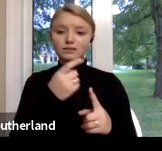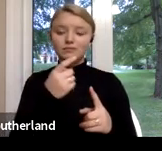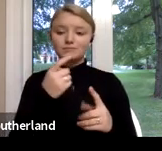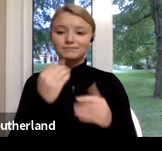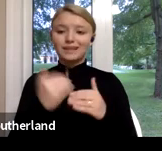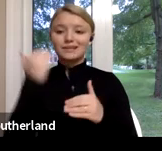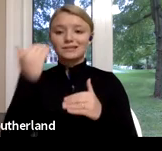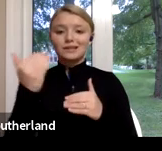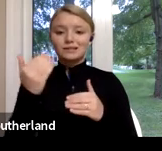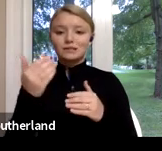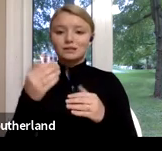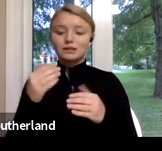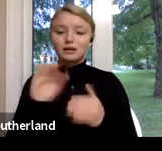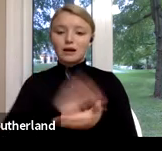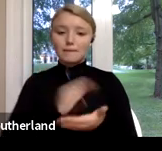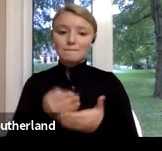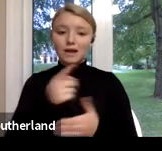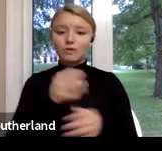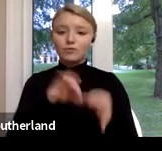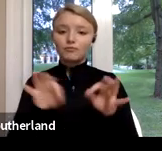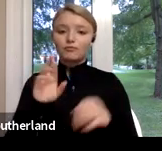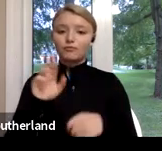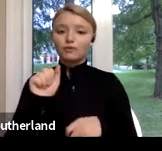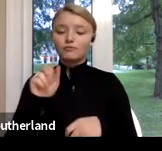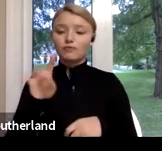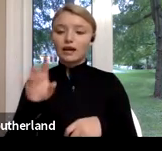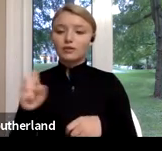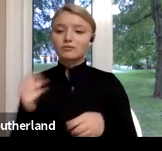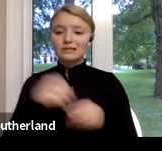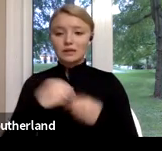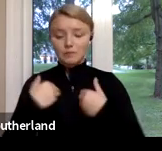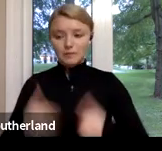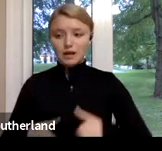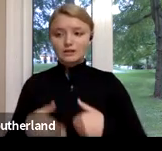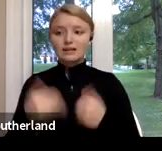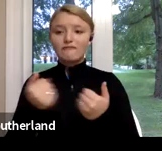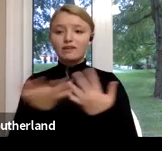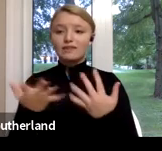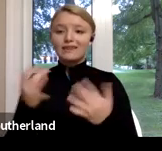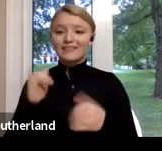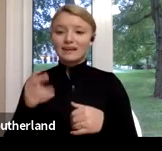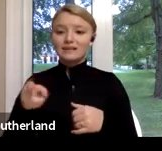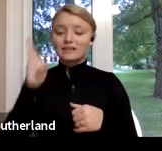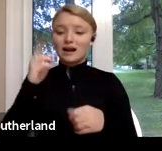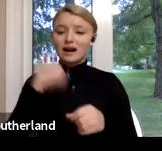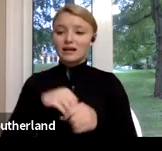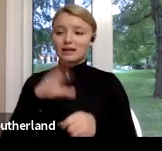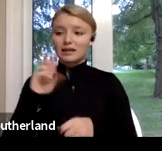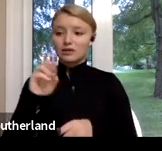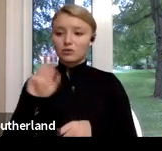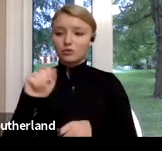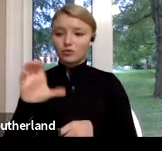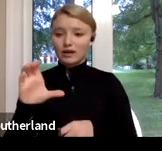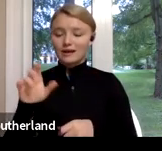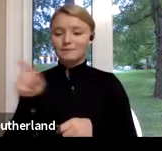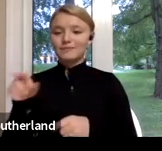bodies. So everything that is high in ORAC, remember that's the antioxidant scale, everything that is high